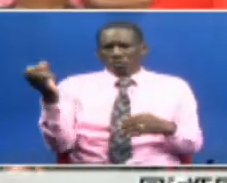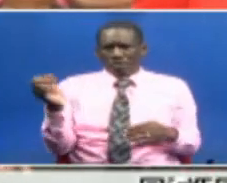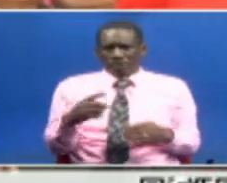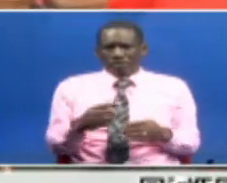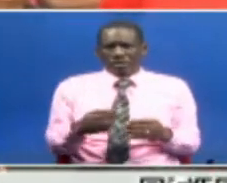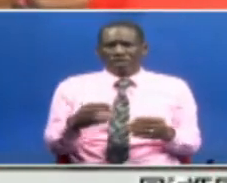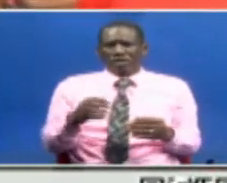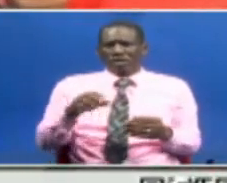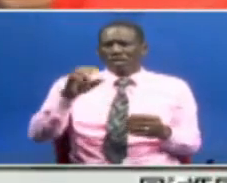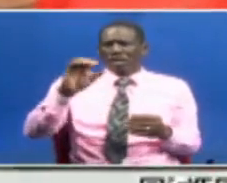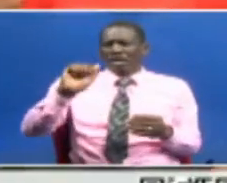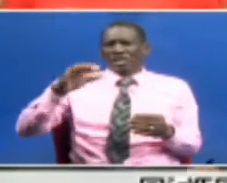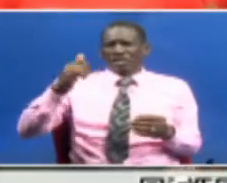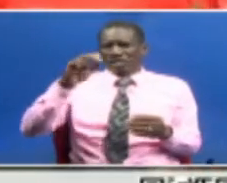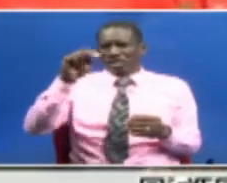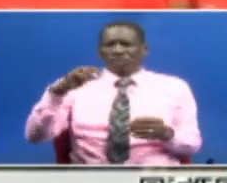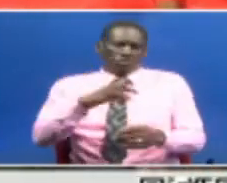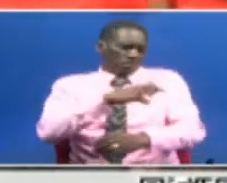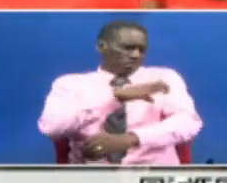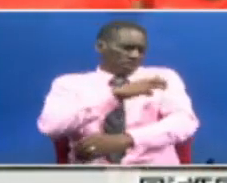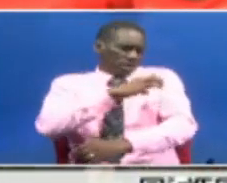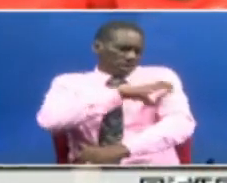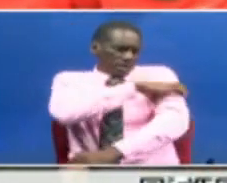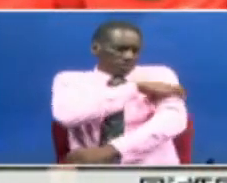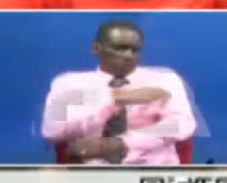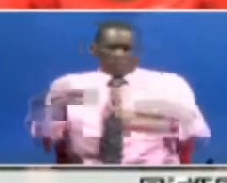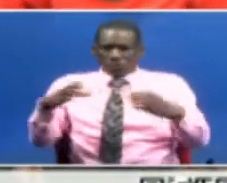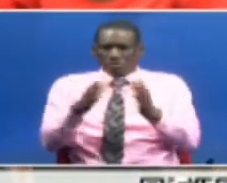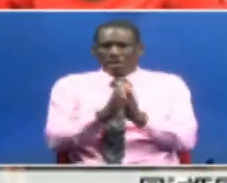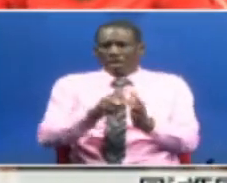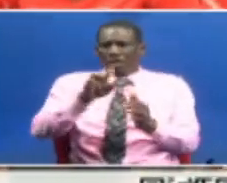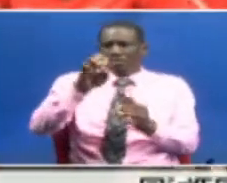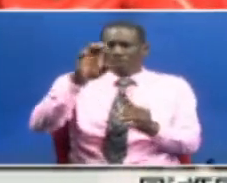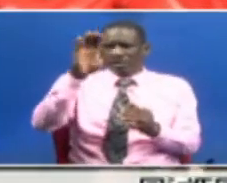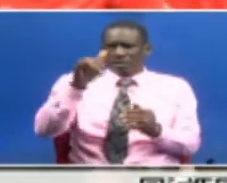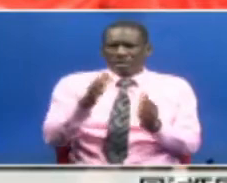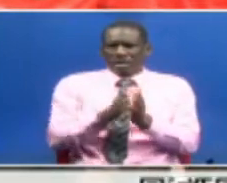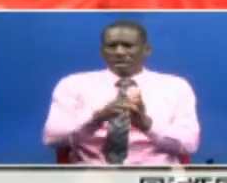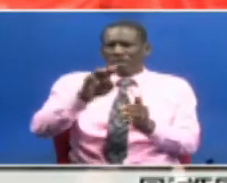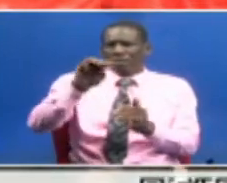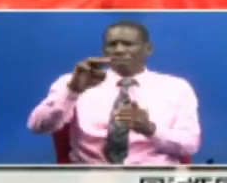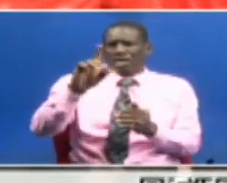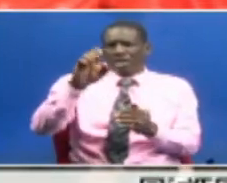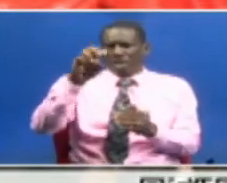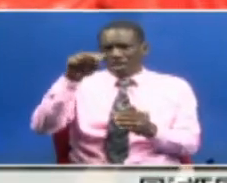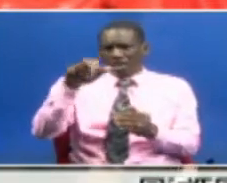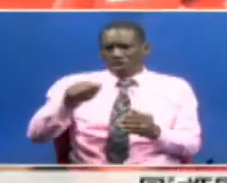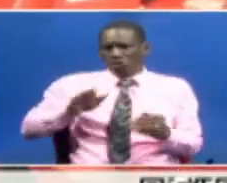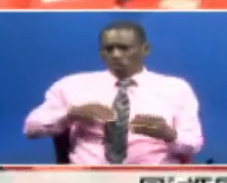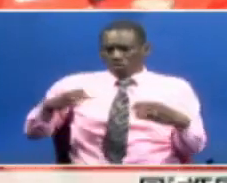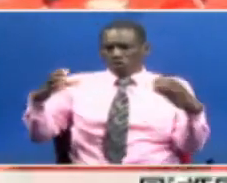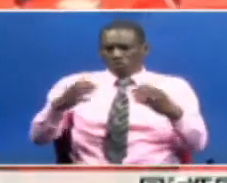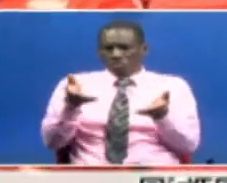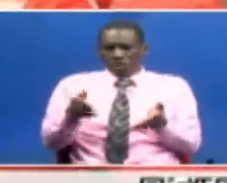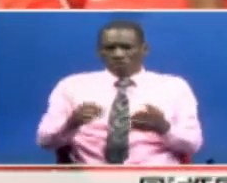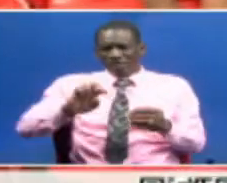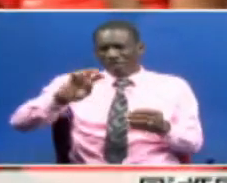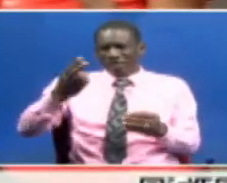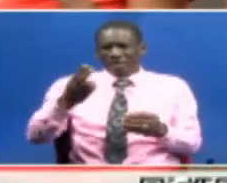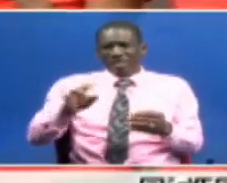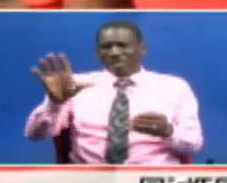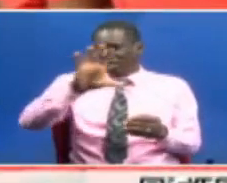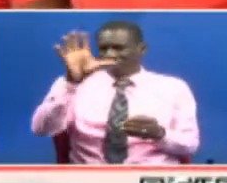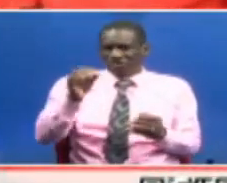Natalie Chieng will captain the team that has Hilda Indasi, Masi Wanyama and Madina Okot. The women's team is currently ranked 2nd in the continent